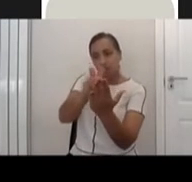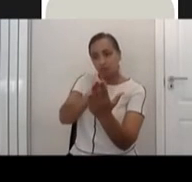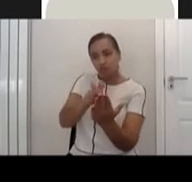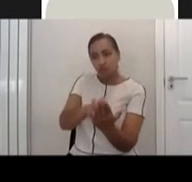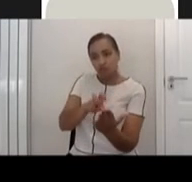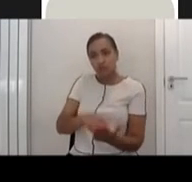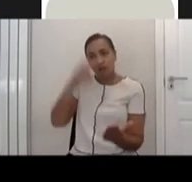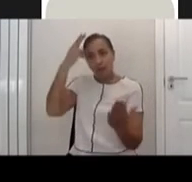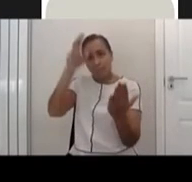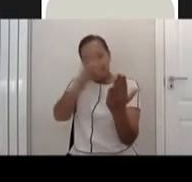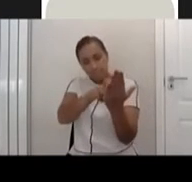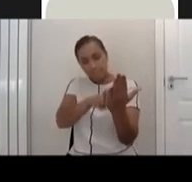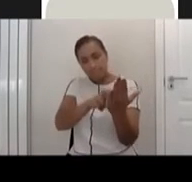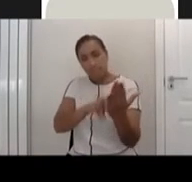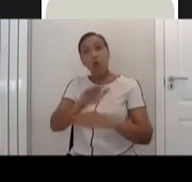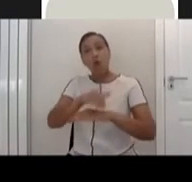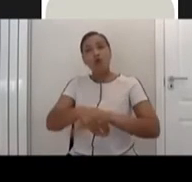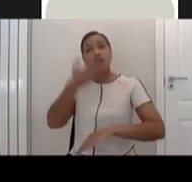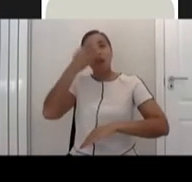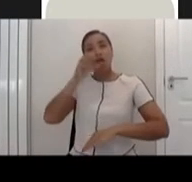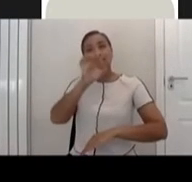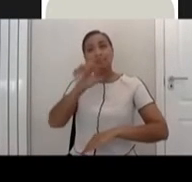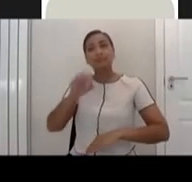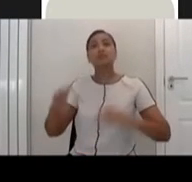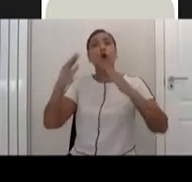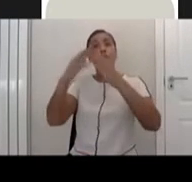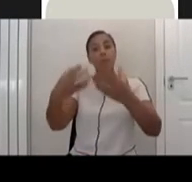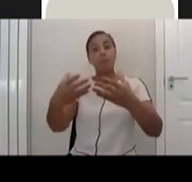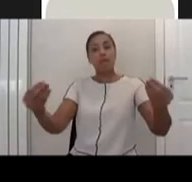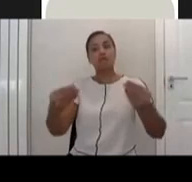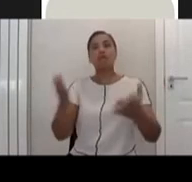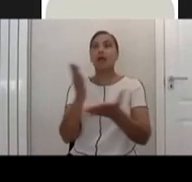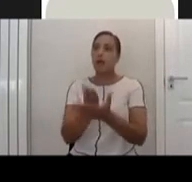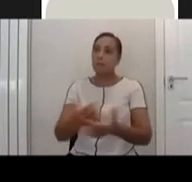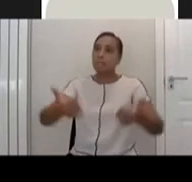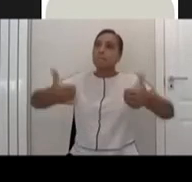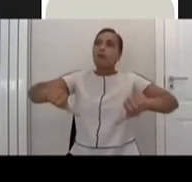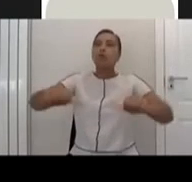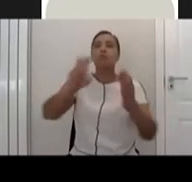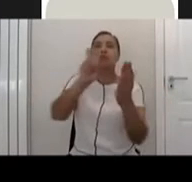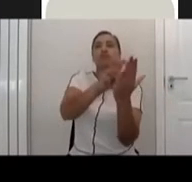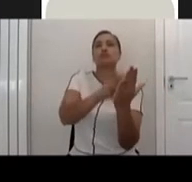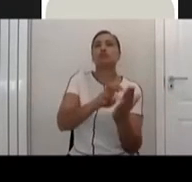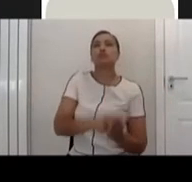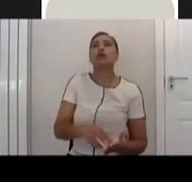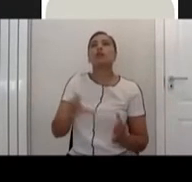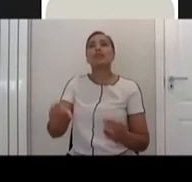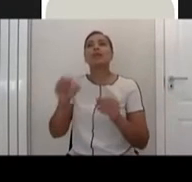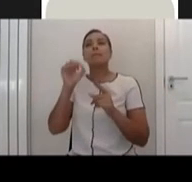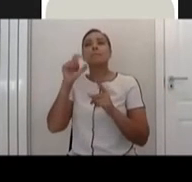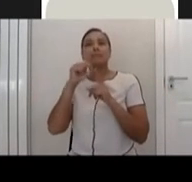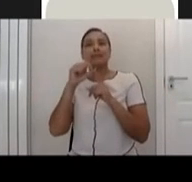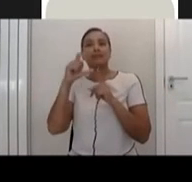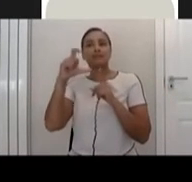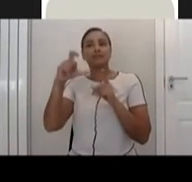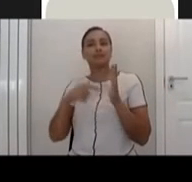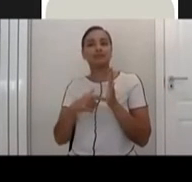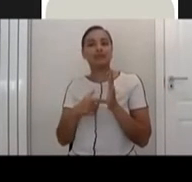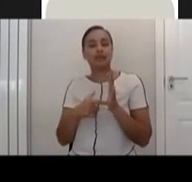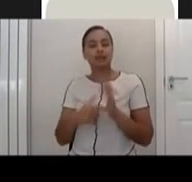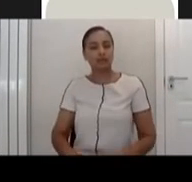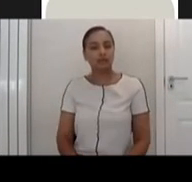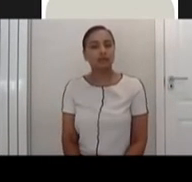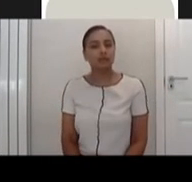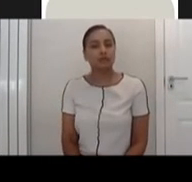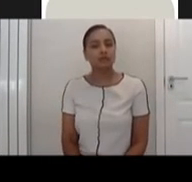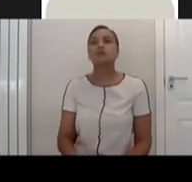that over 90% of our rough sleepers and homeless are now registered with primary care GPs, which is, for example, some